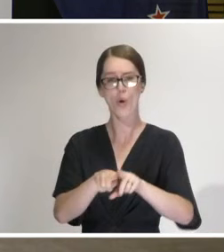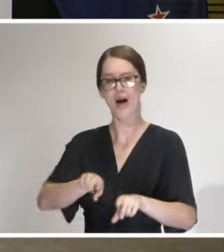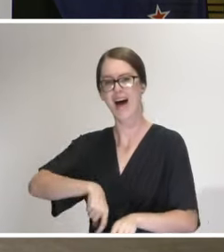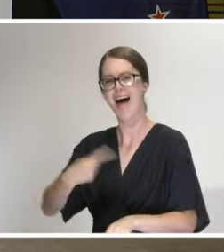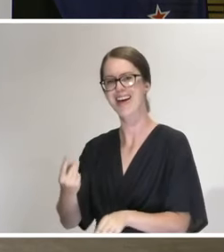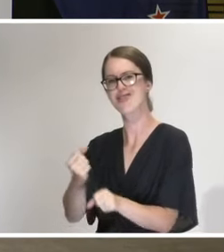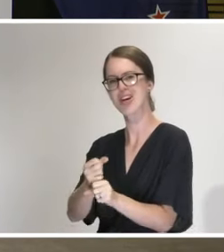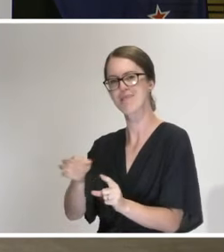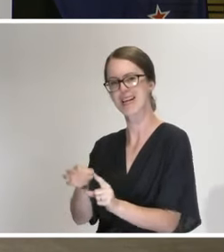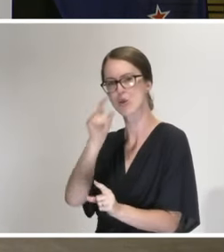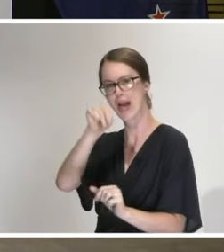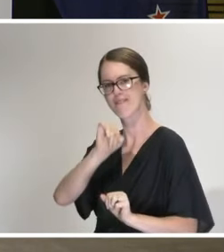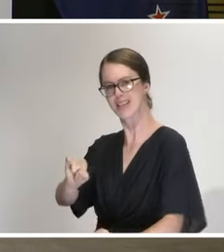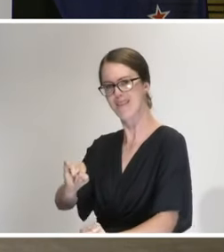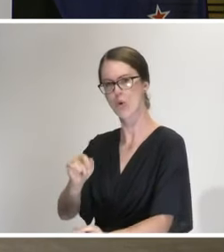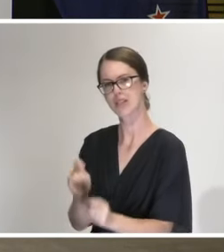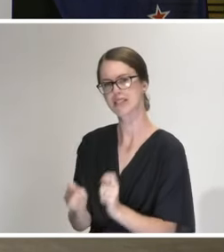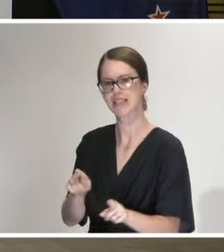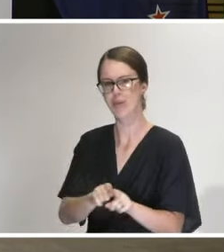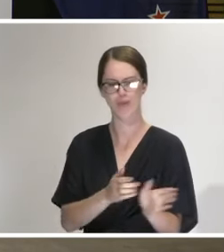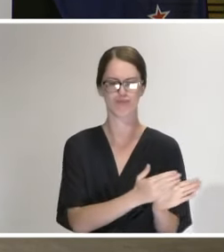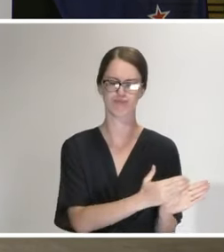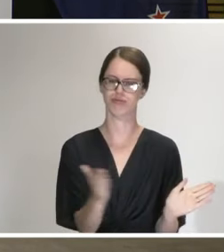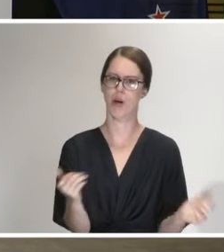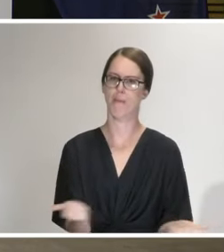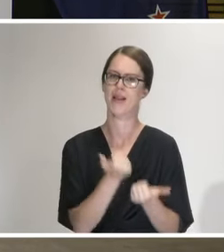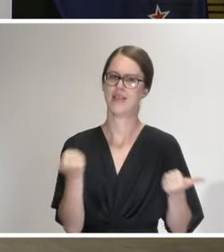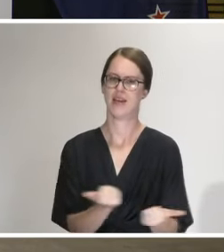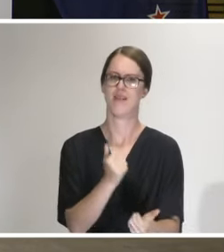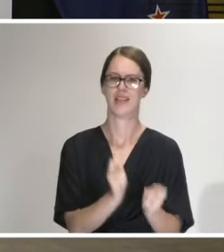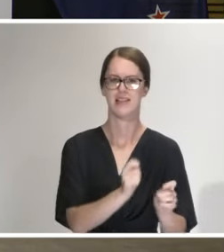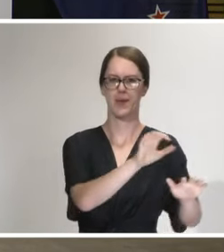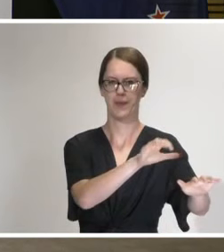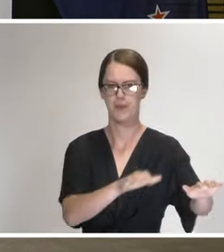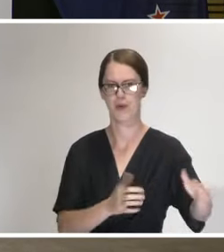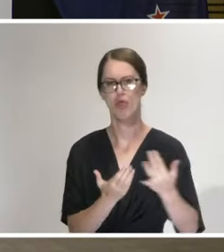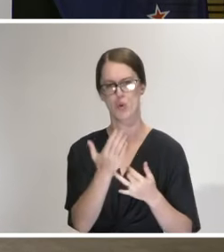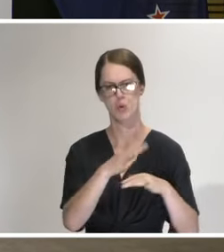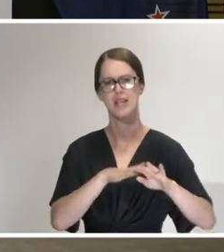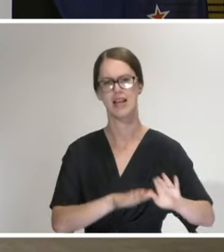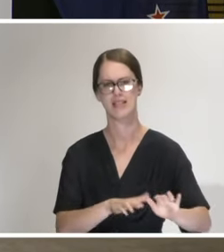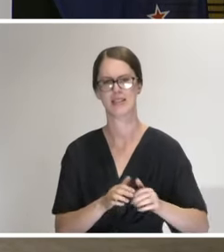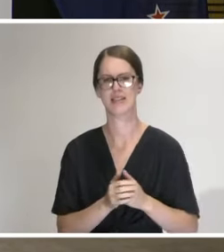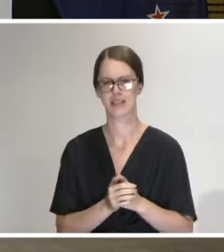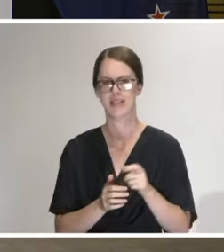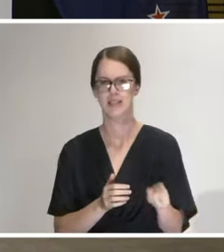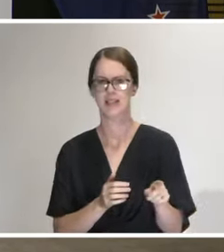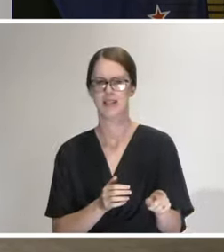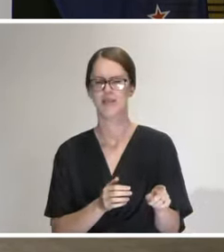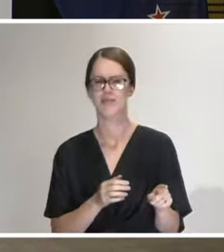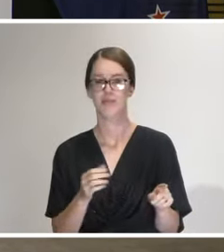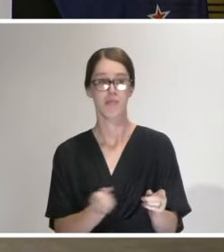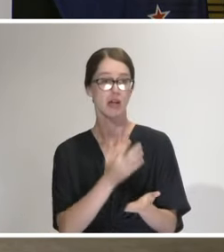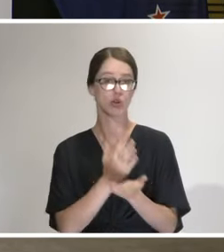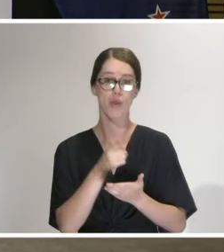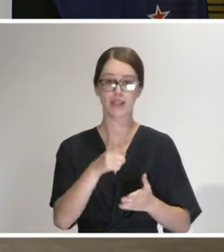general practices. So we've got a very widespread distribution of testing, and we've been looking at that to make sure that that is